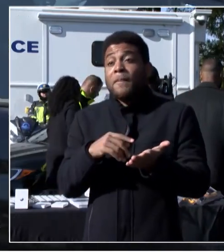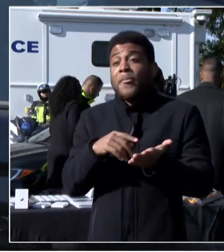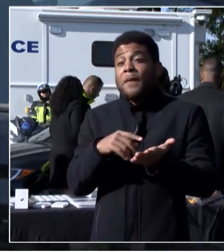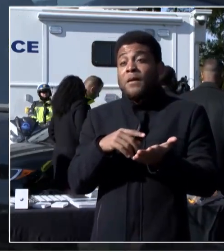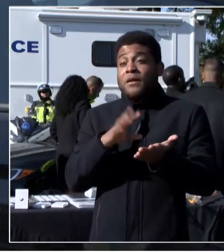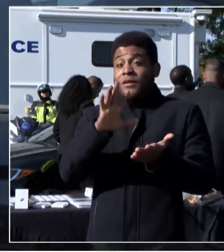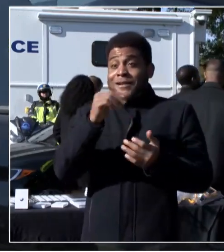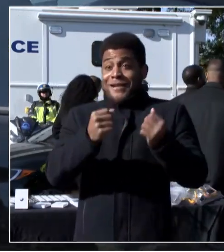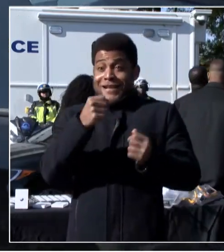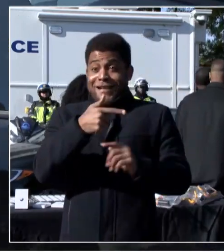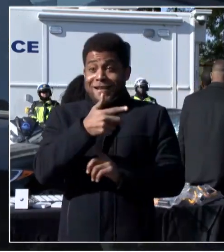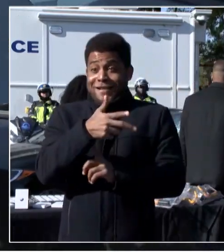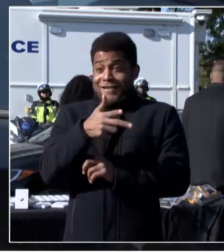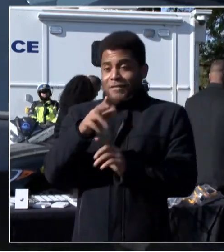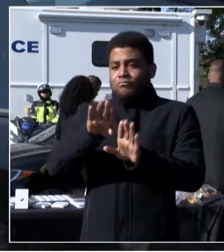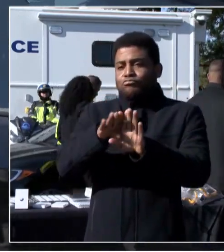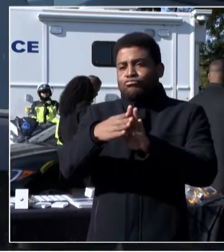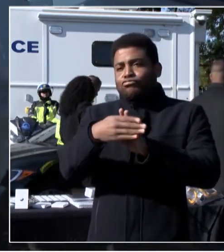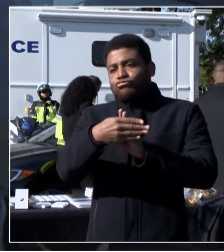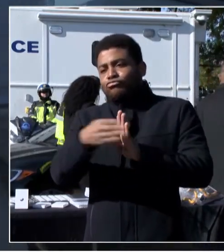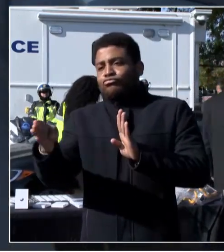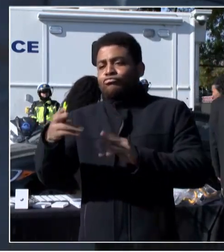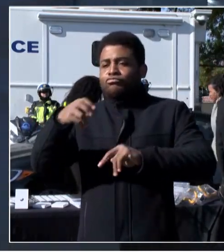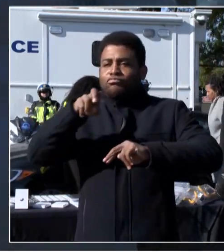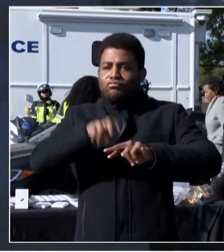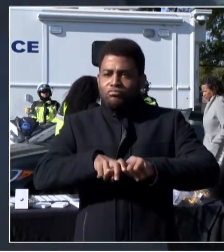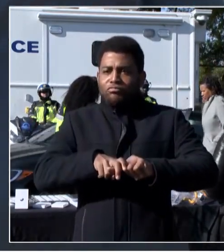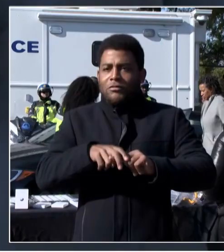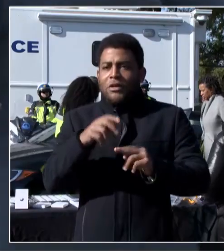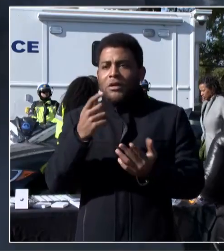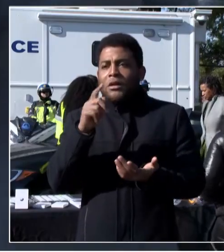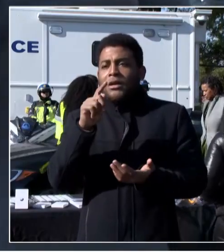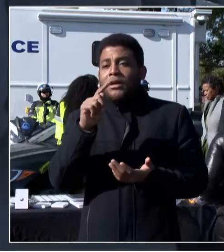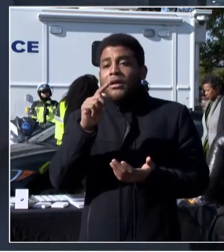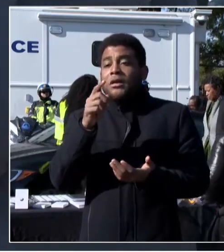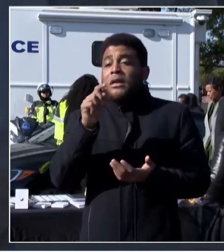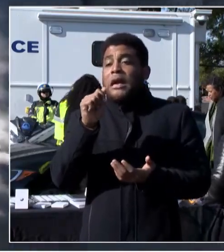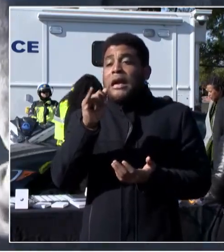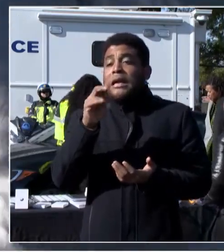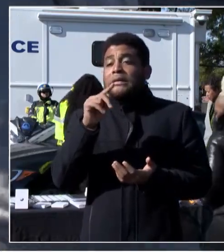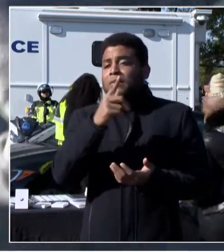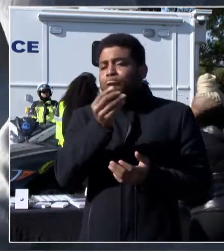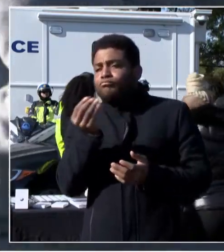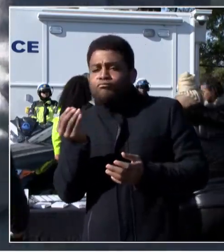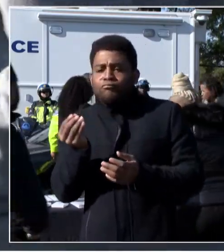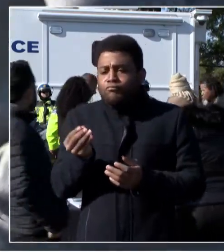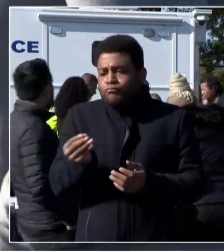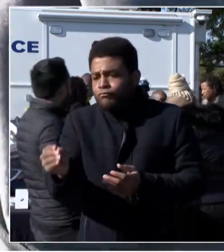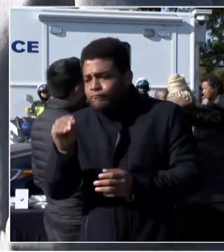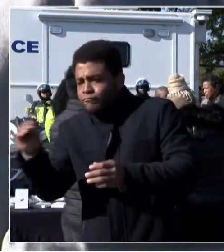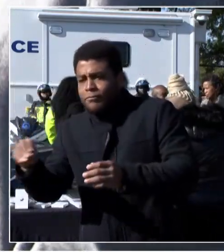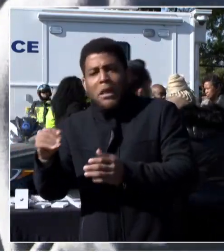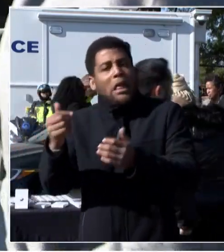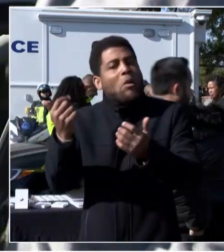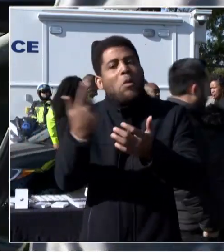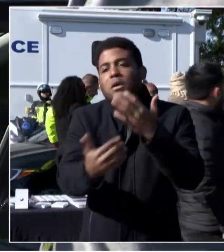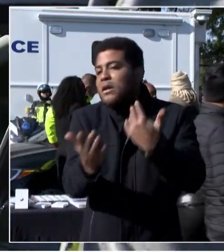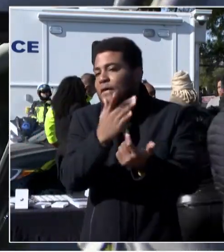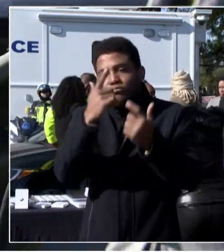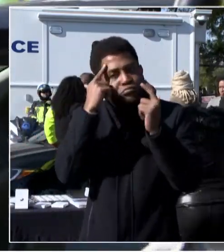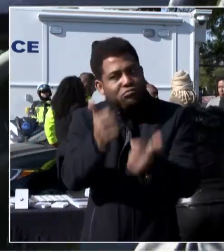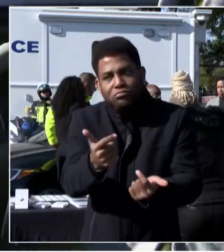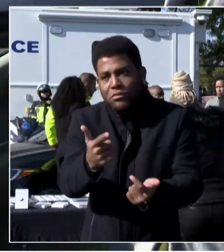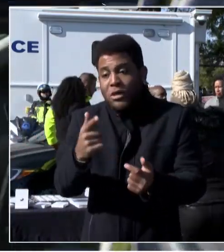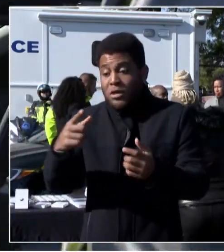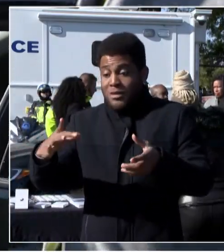you can now place it safely wherever you would like, right in the vehicle. You have it hooked up to your phone, and as I come out, I'll get my